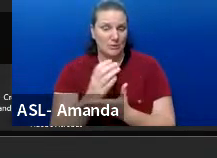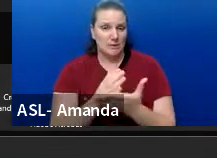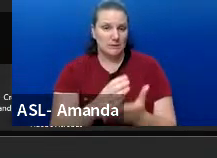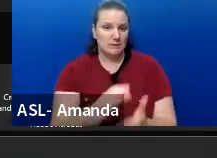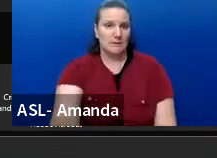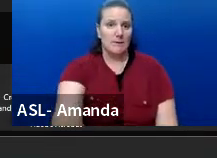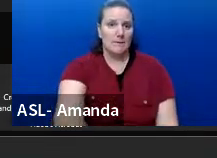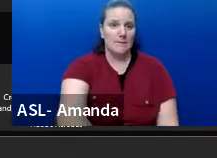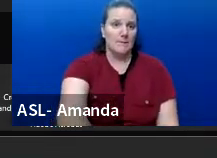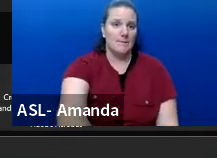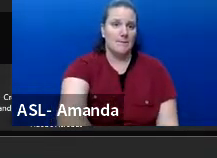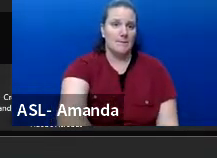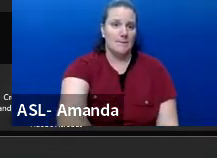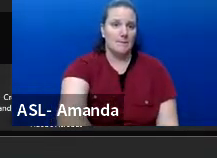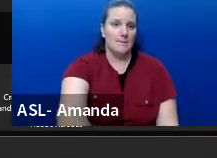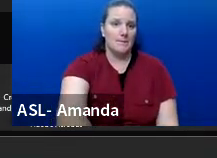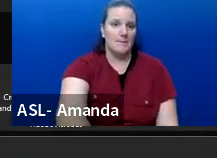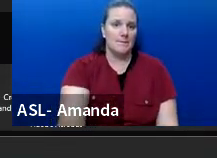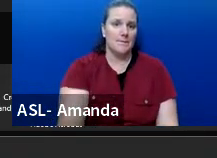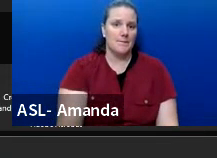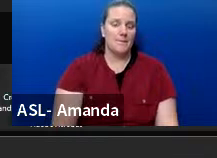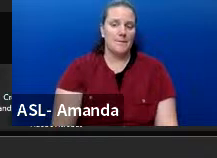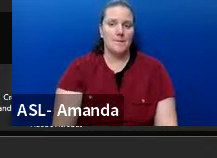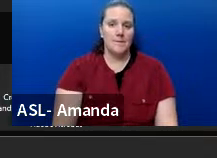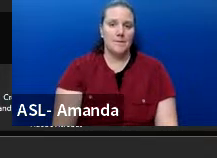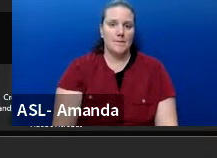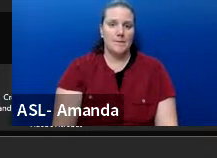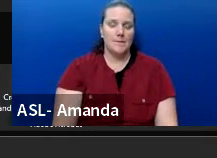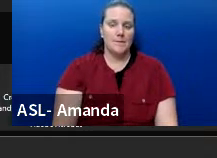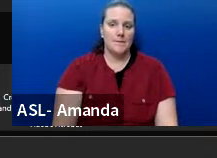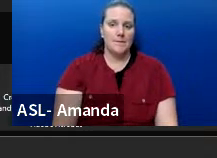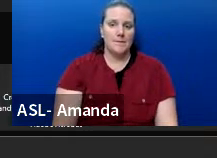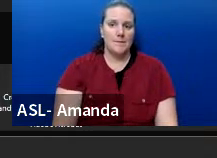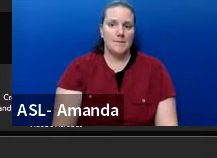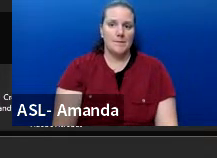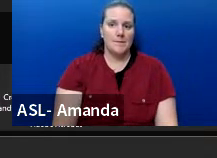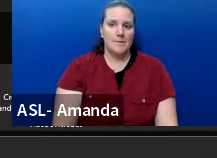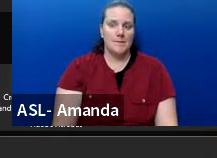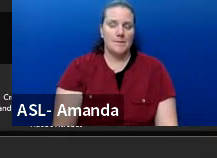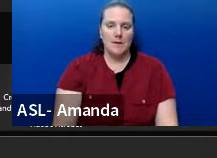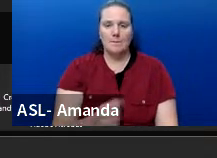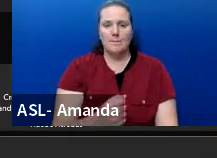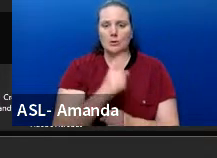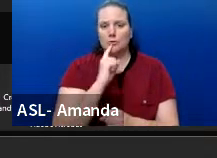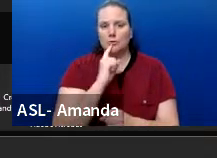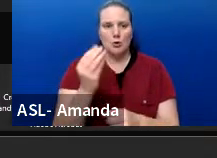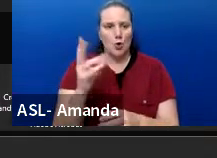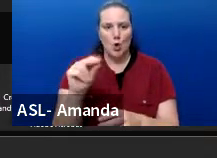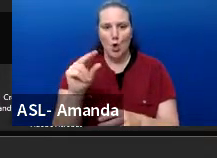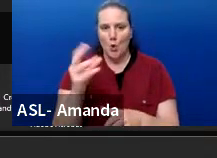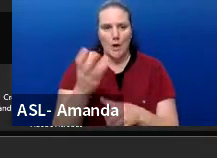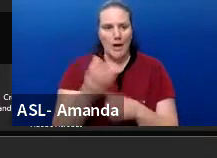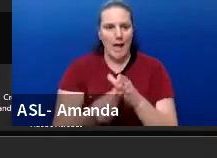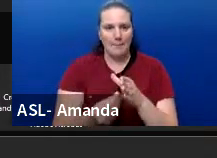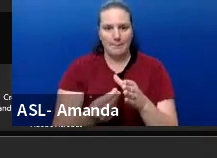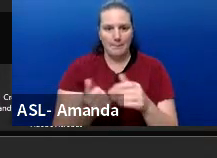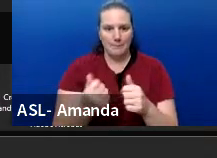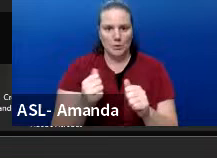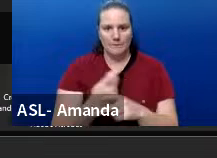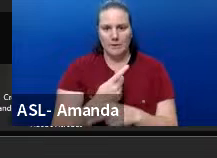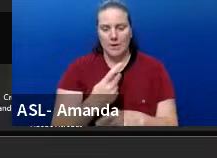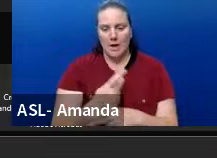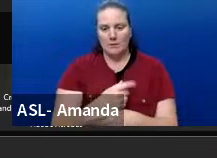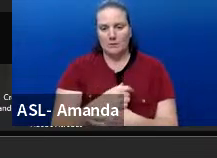make sure that we don't have a gap. And I'm trying to figure out if